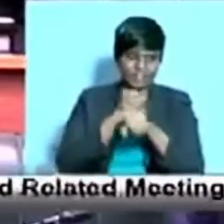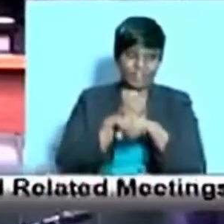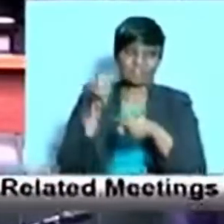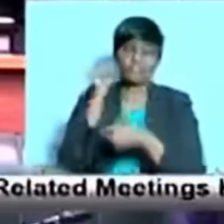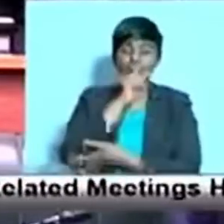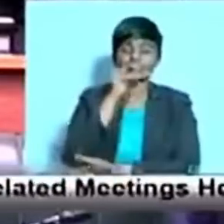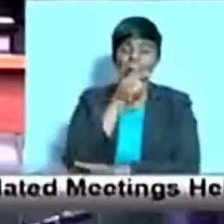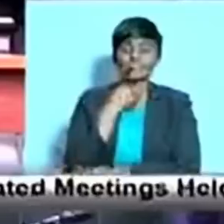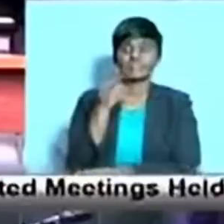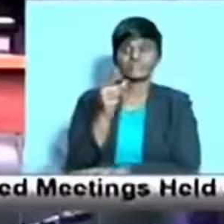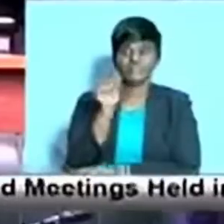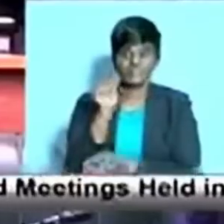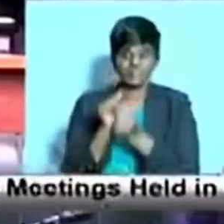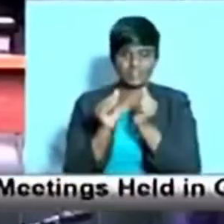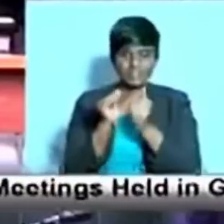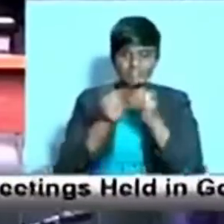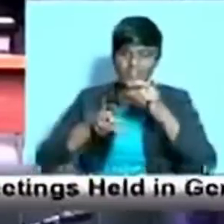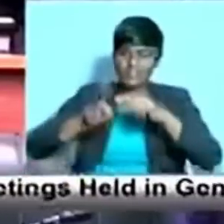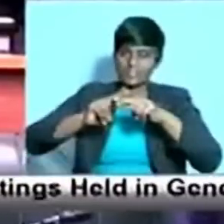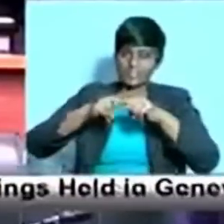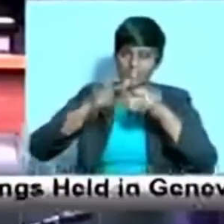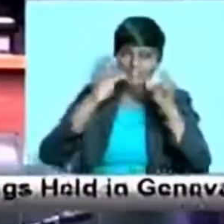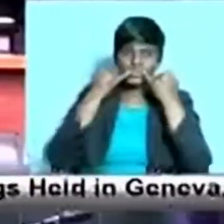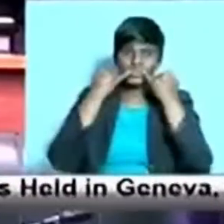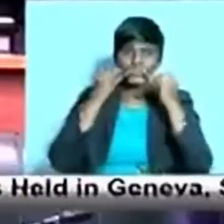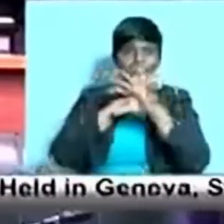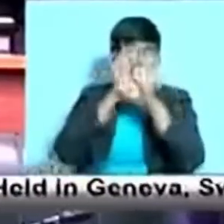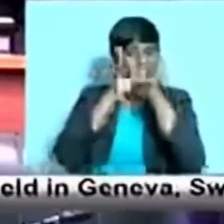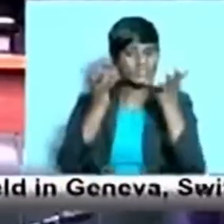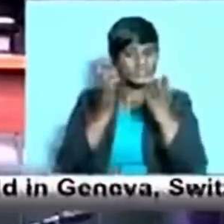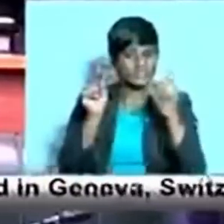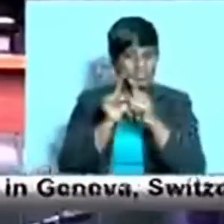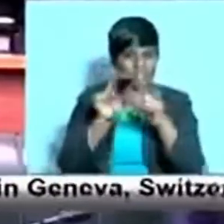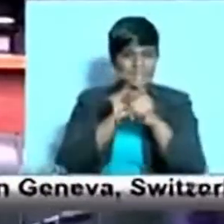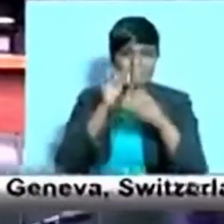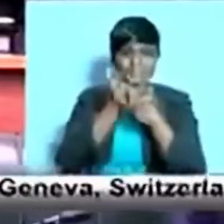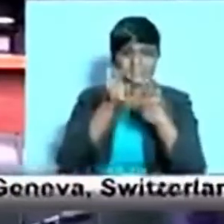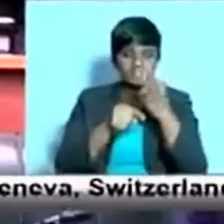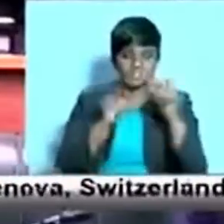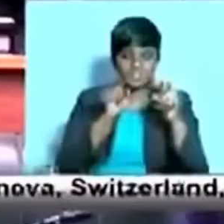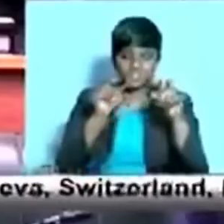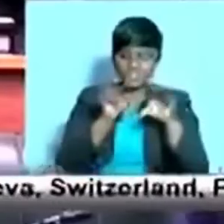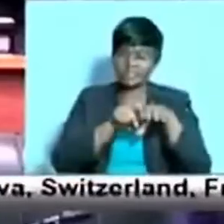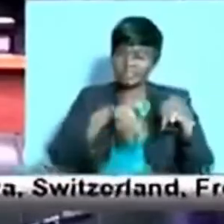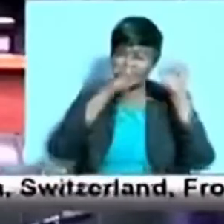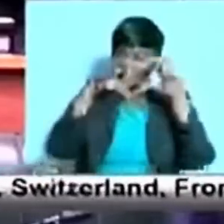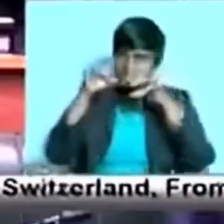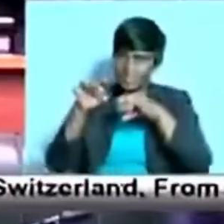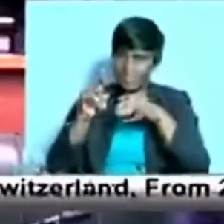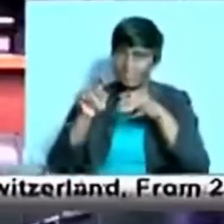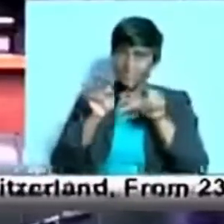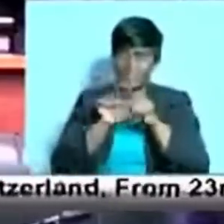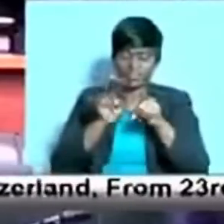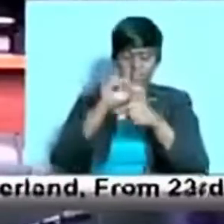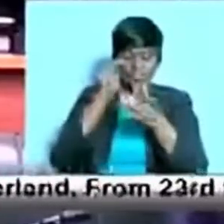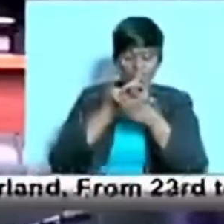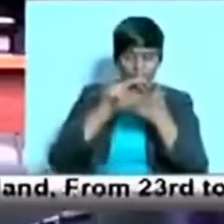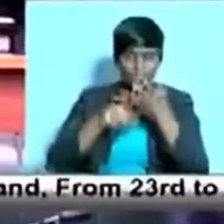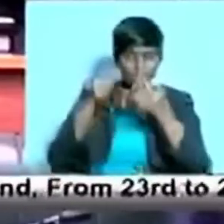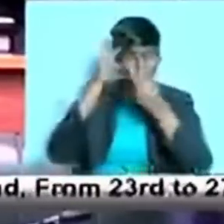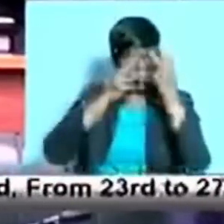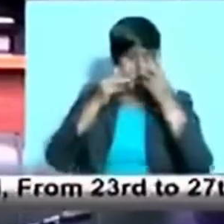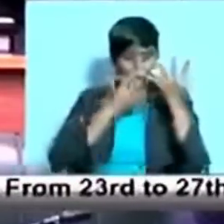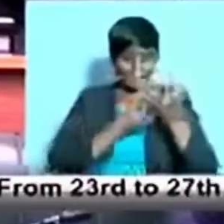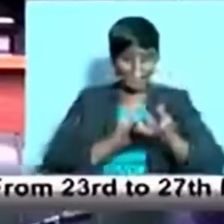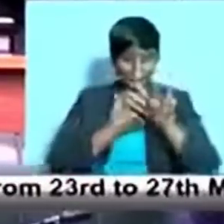falsehood, which could increase the risk of misinformation and of manipulation of elections. In light of the concerns